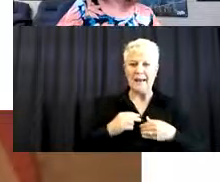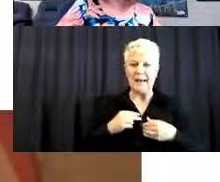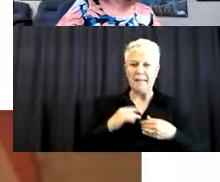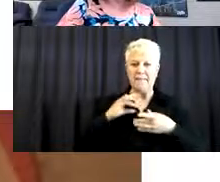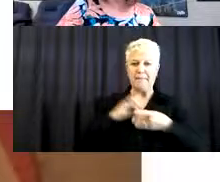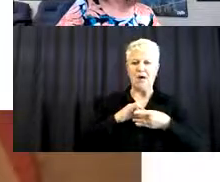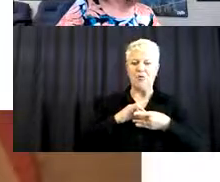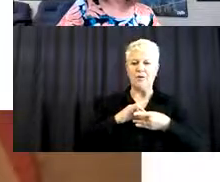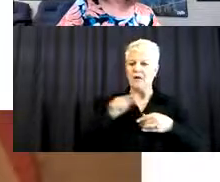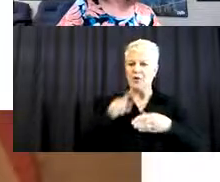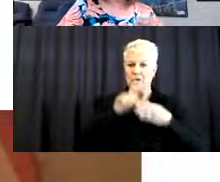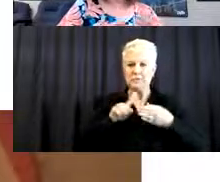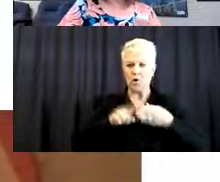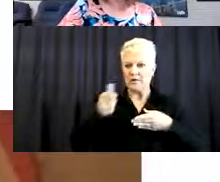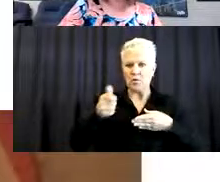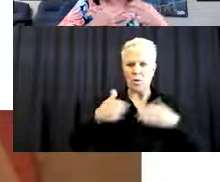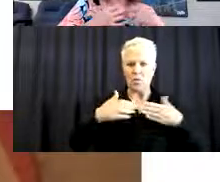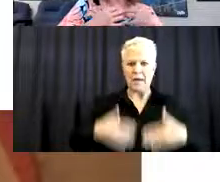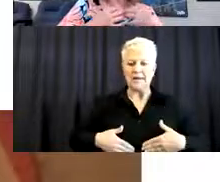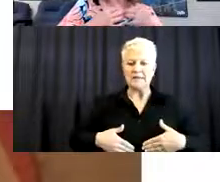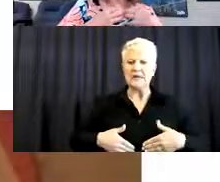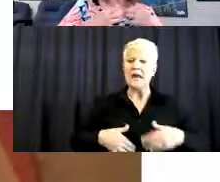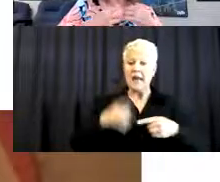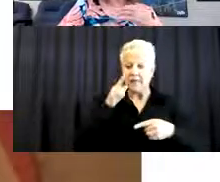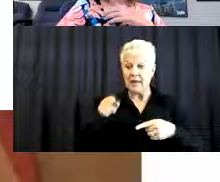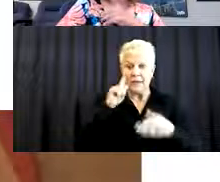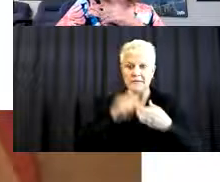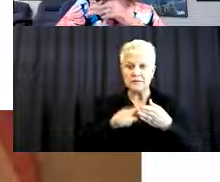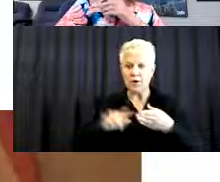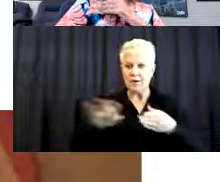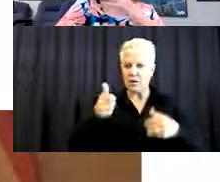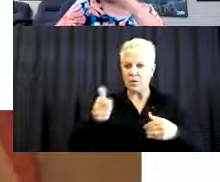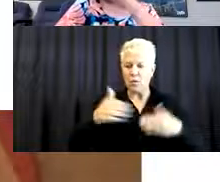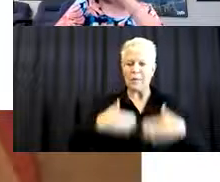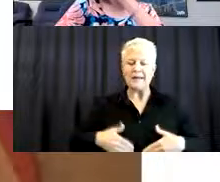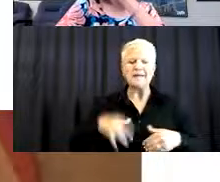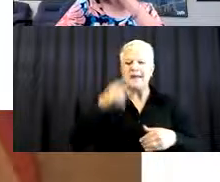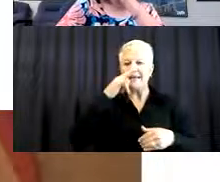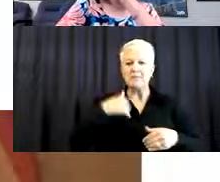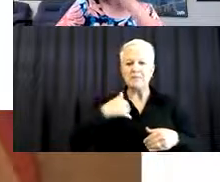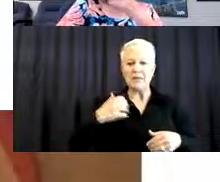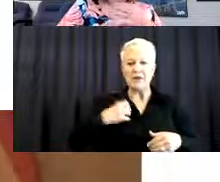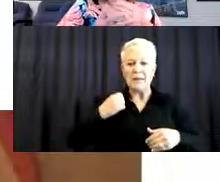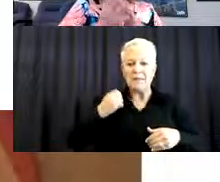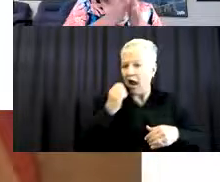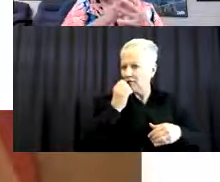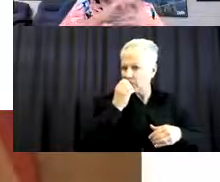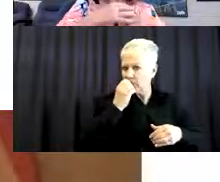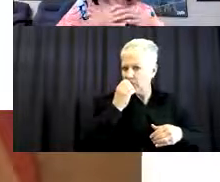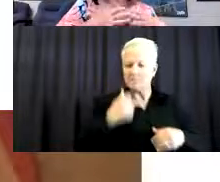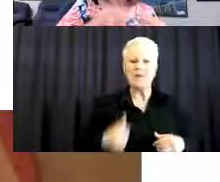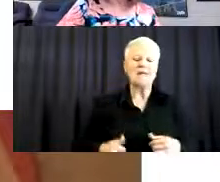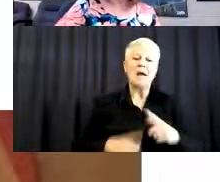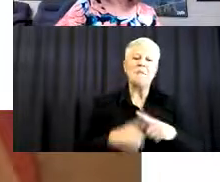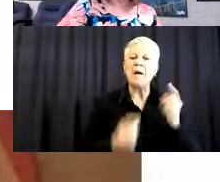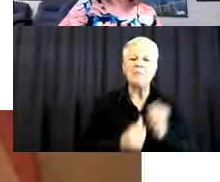exploring their own bodies. And in the course of exploring their bodies, these are kids who might, grab their shirt and start chewing on it, but they're